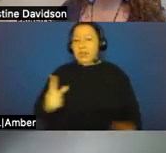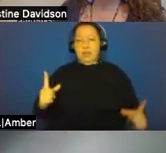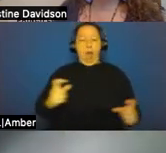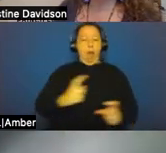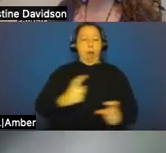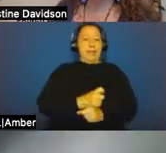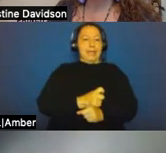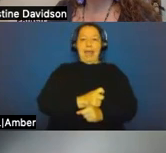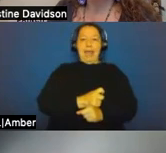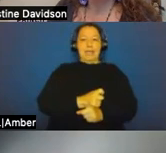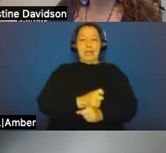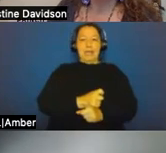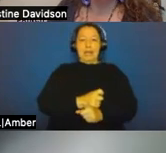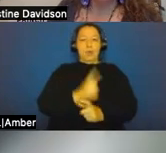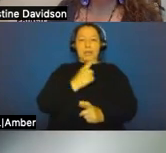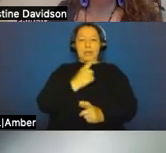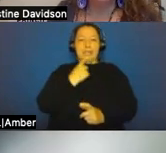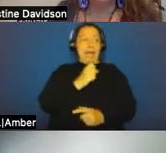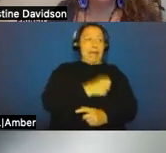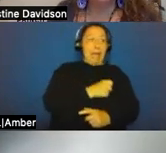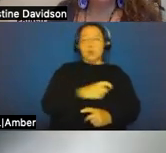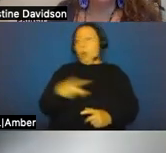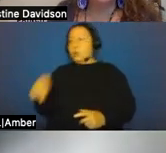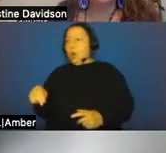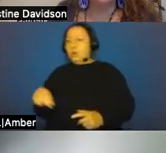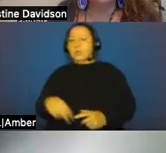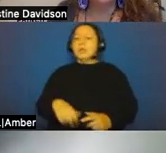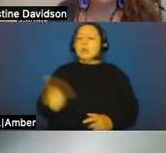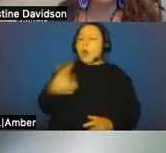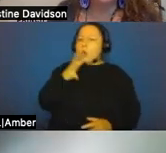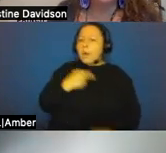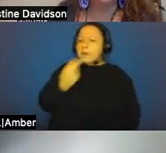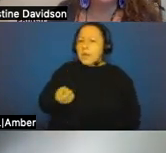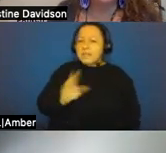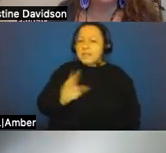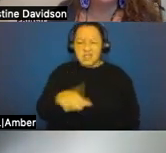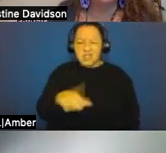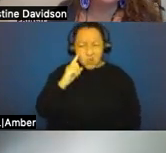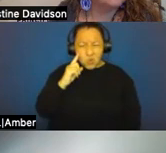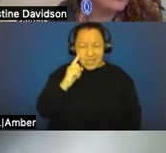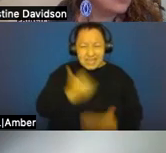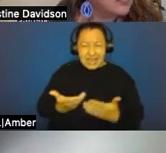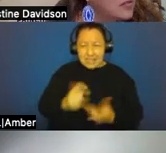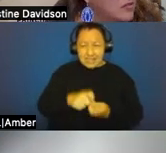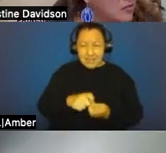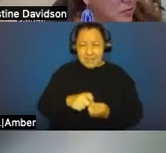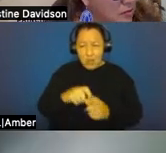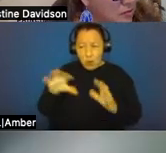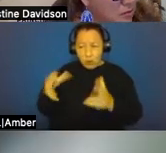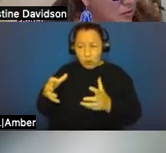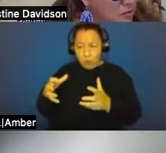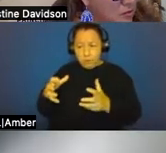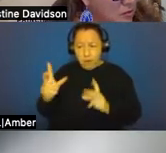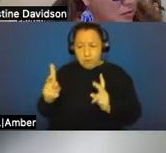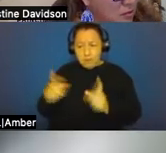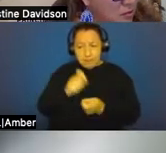Thank you, thank you. Do you really think that anything, particularly a demographic that specifically affects women,